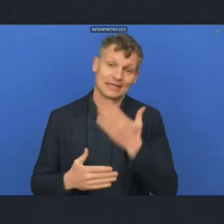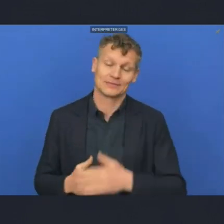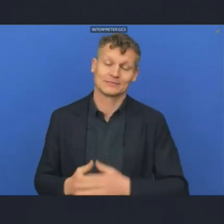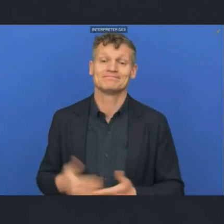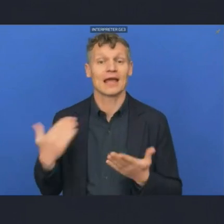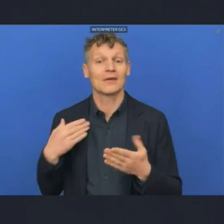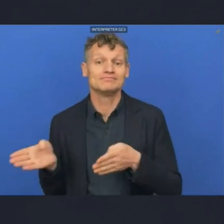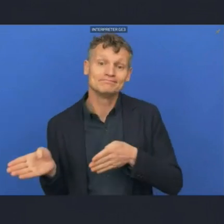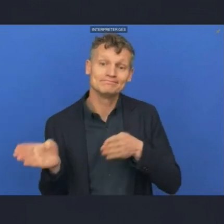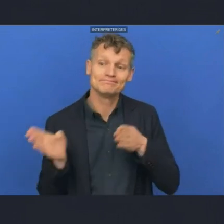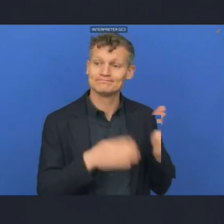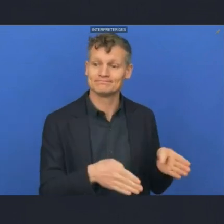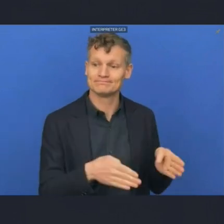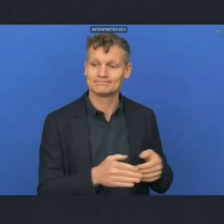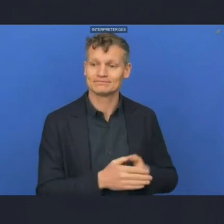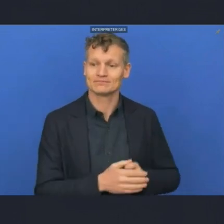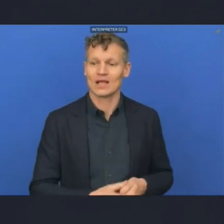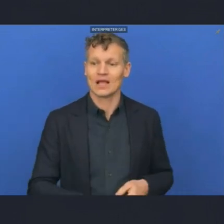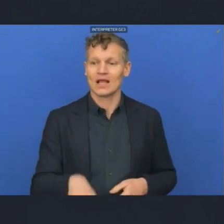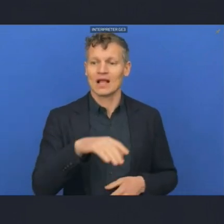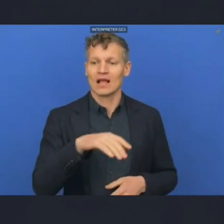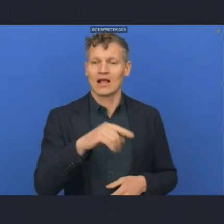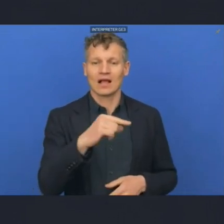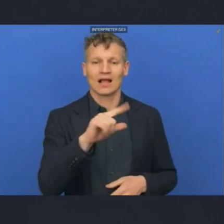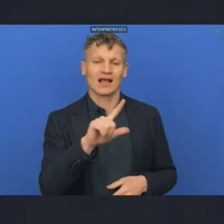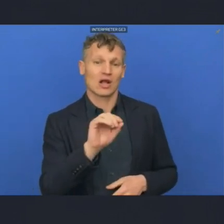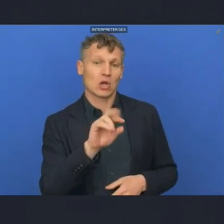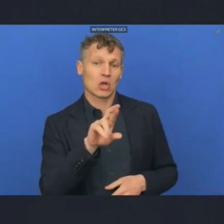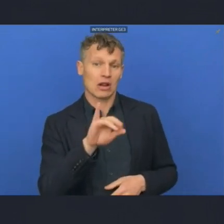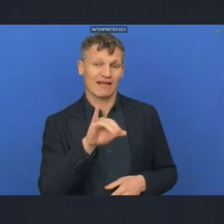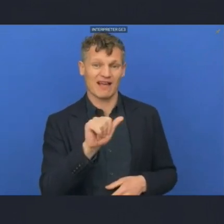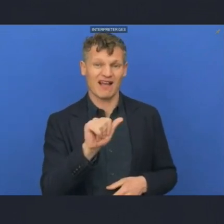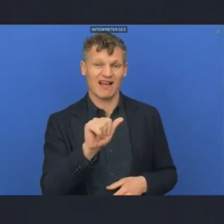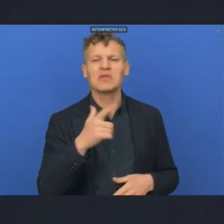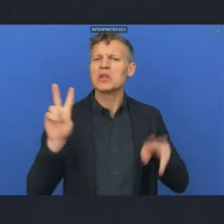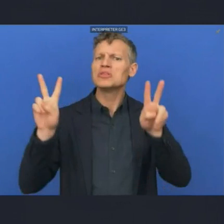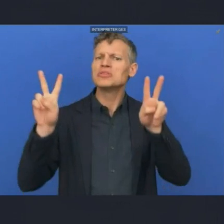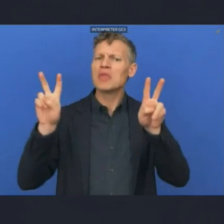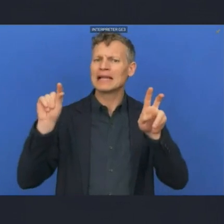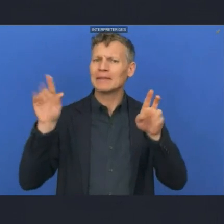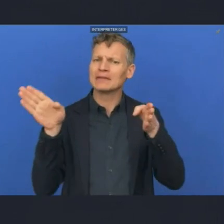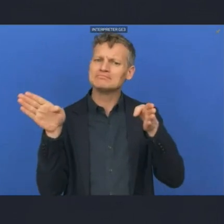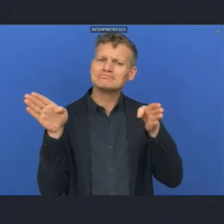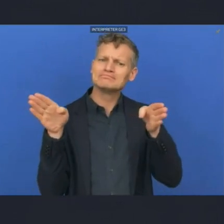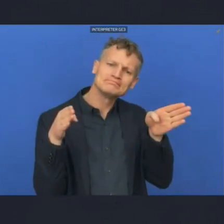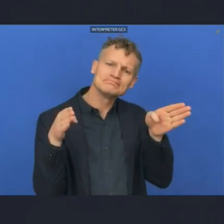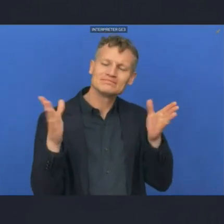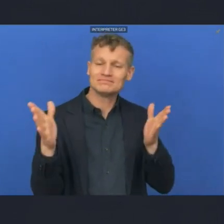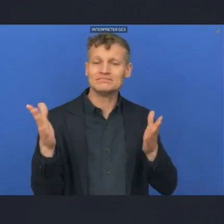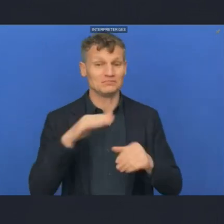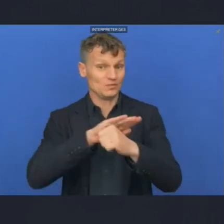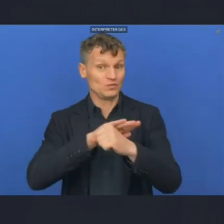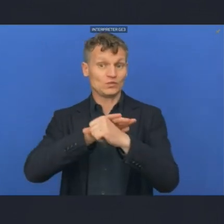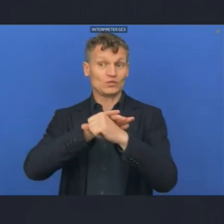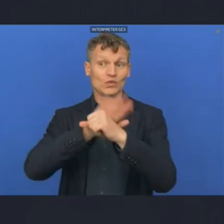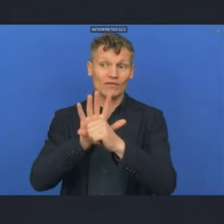Gloria, where we're changing the subject a little bit. And of course, COVID has been really a reset, where everything we planned had to be